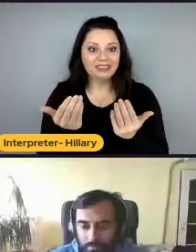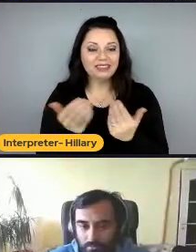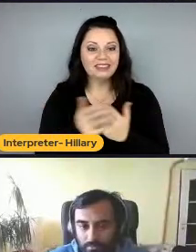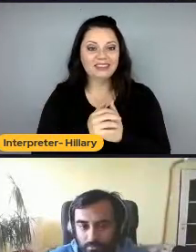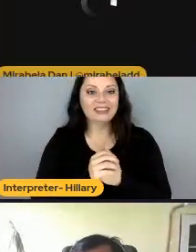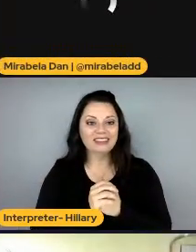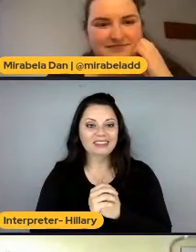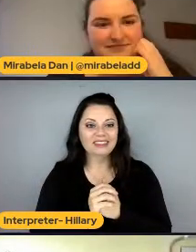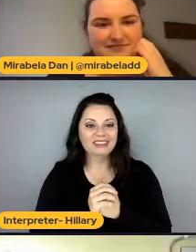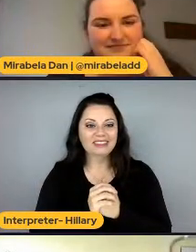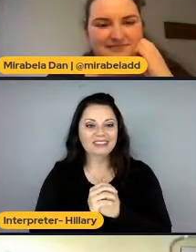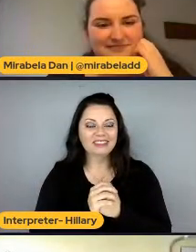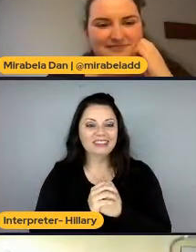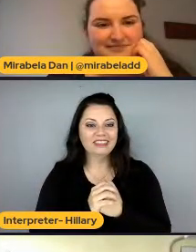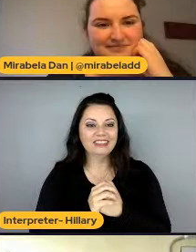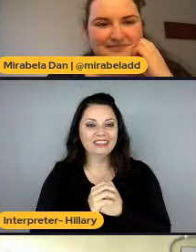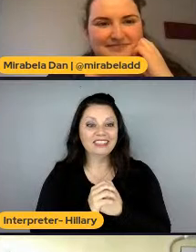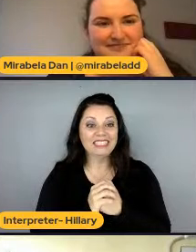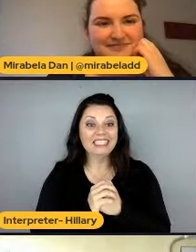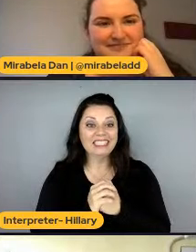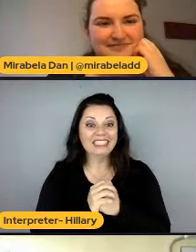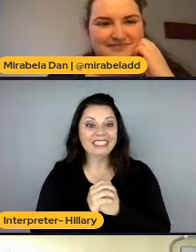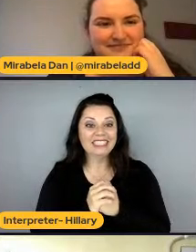I think some of the hosts, yeah.